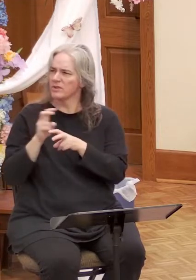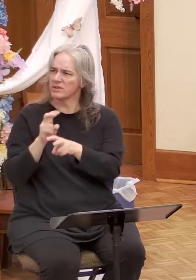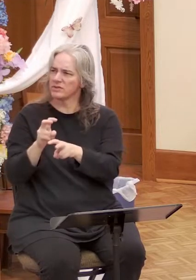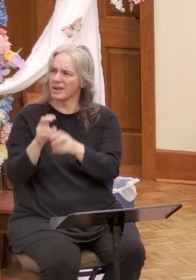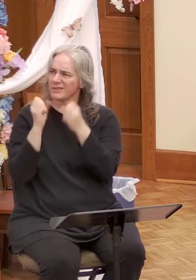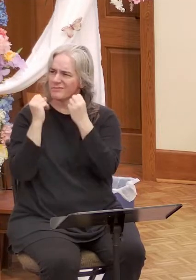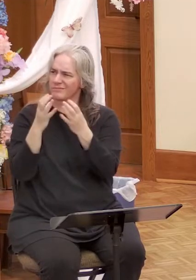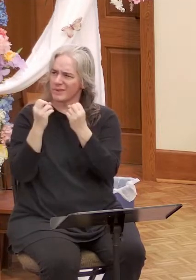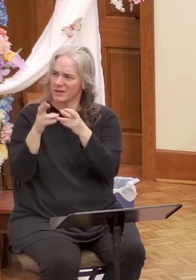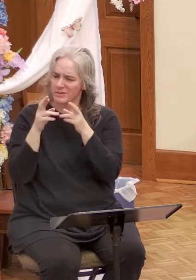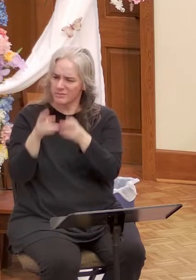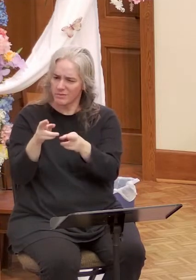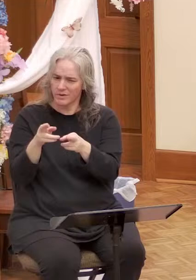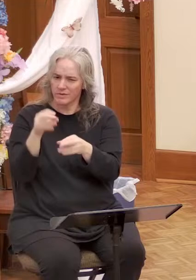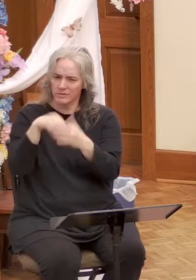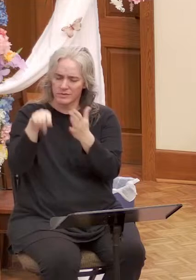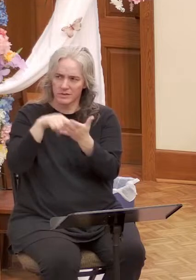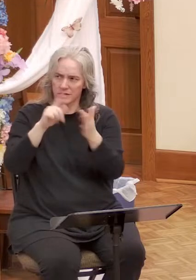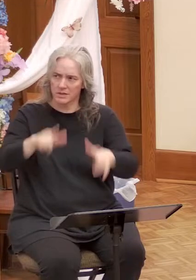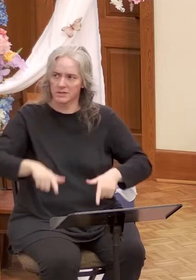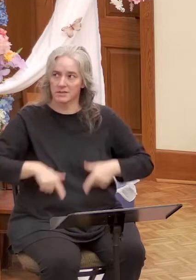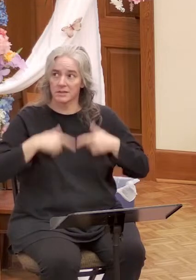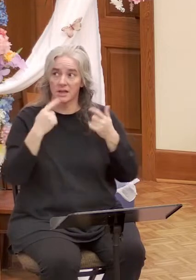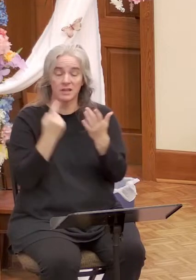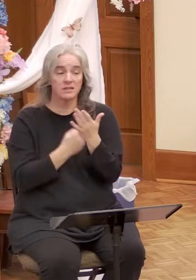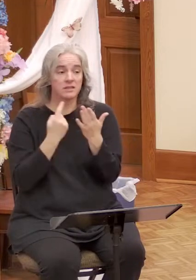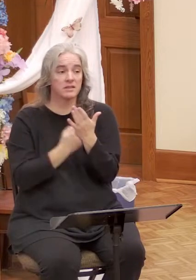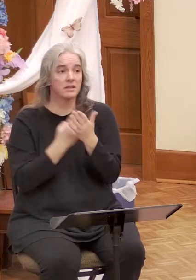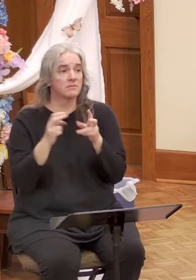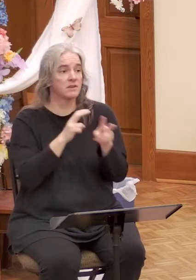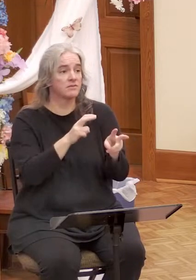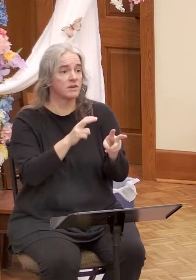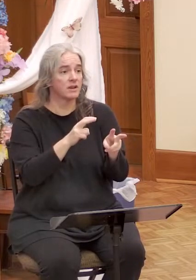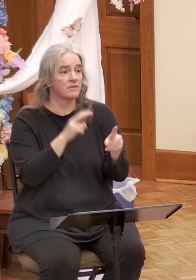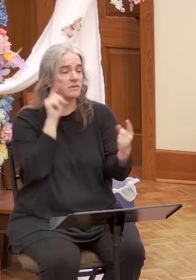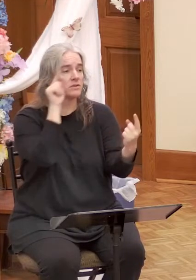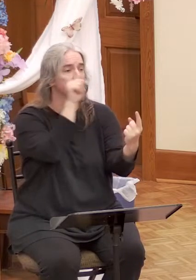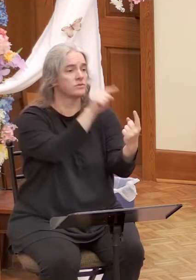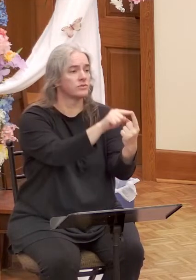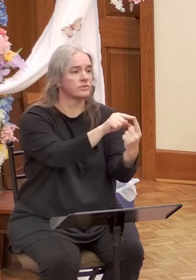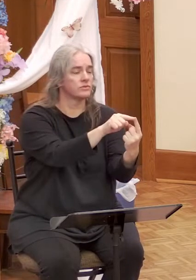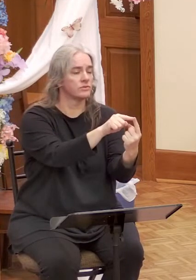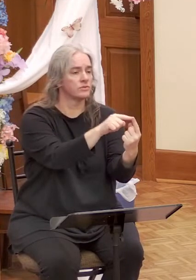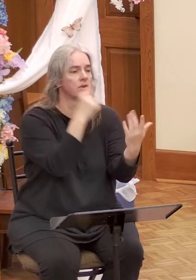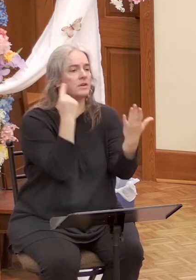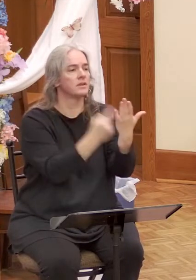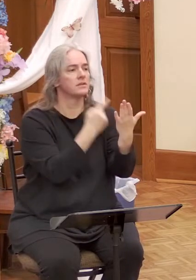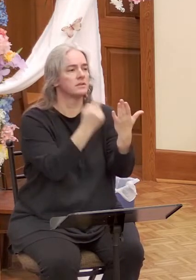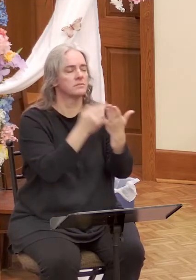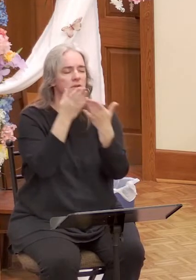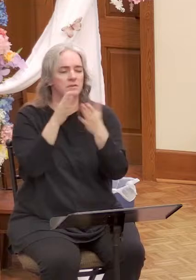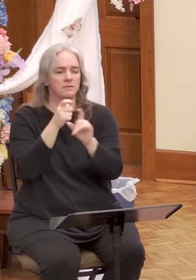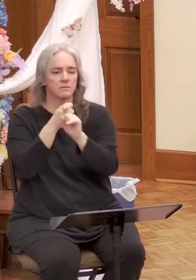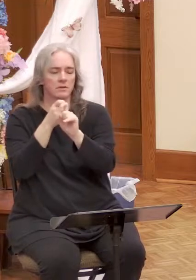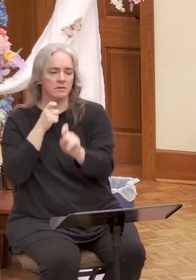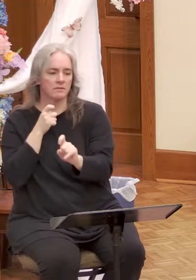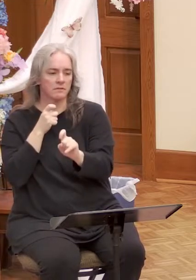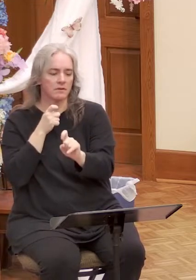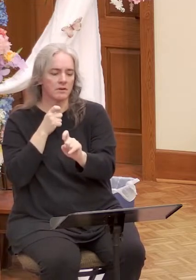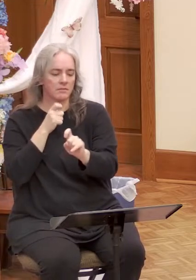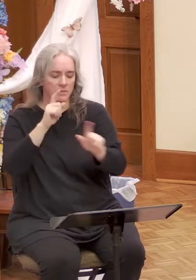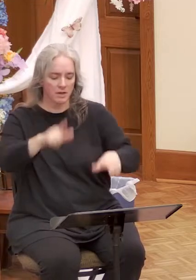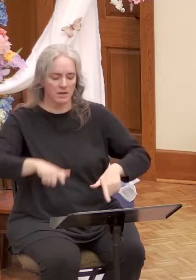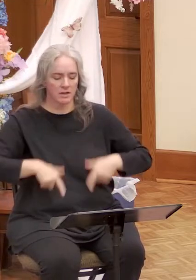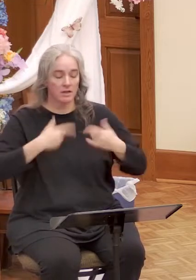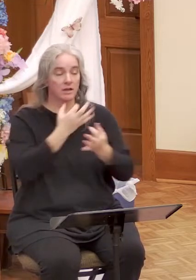travel so many roads, so many journeys in this life, sometimes traveling towards, sometimes away from a life